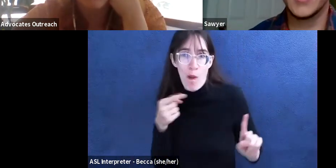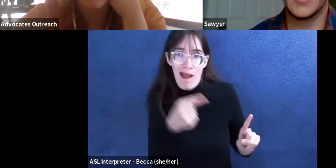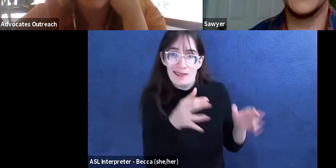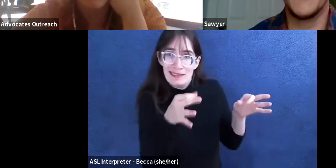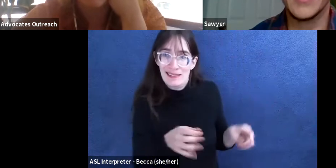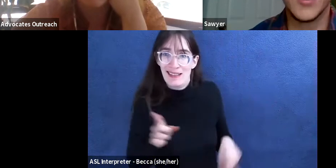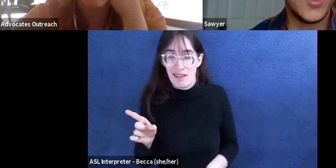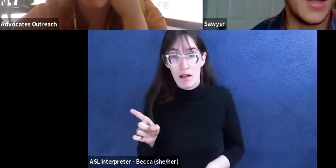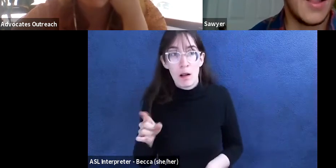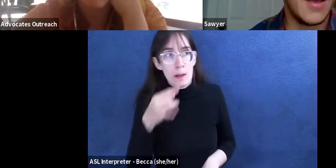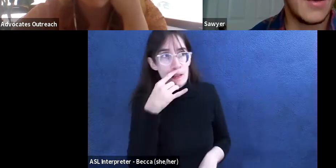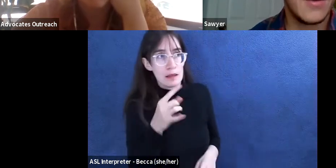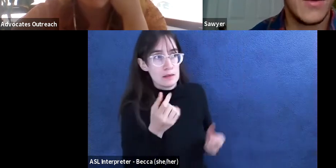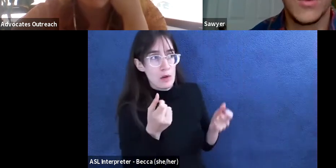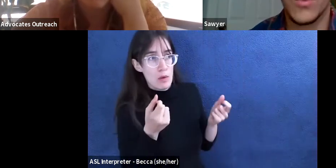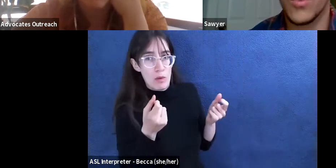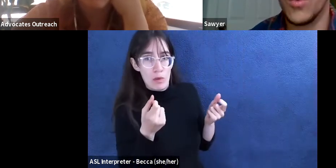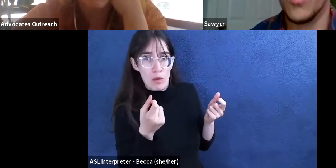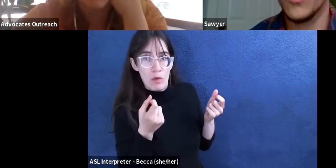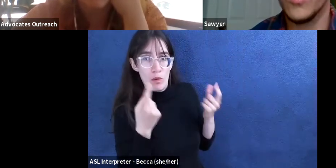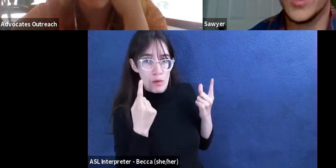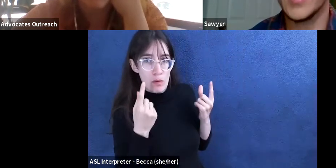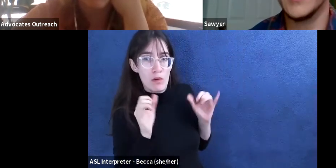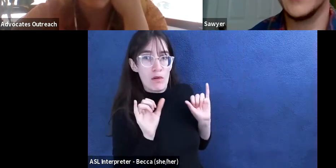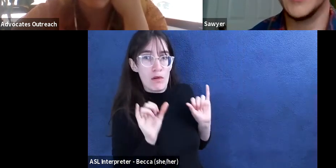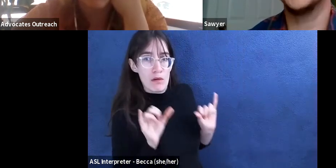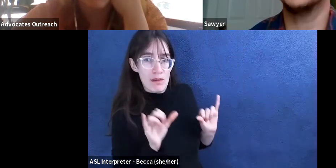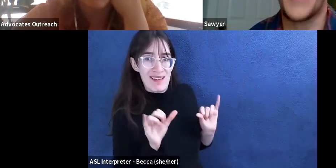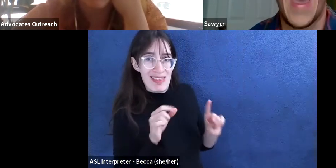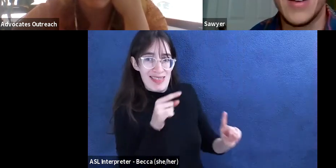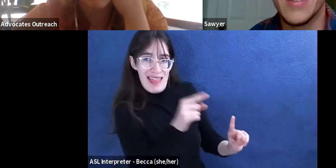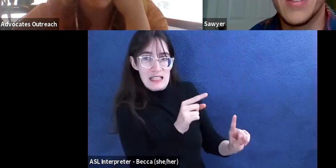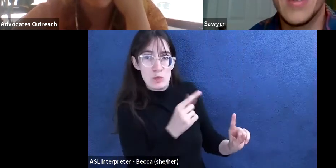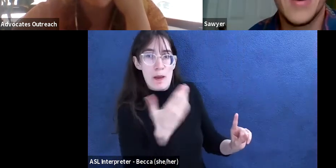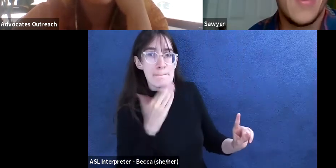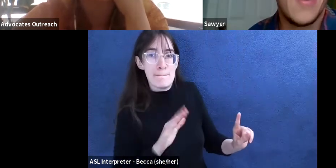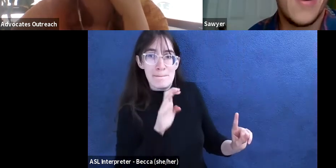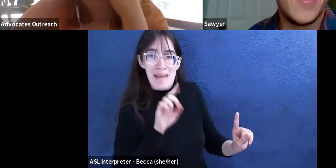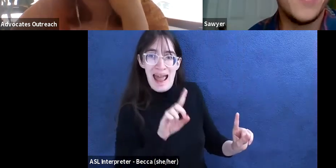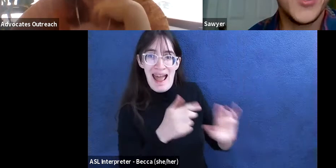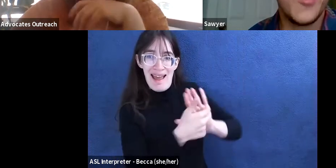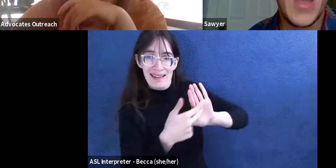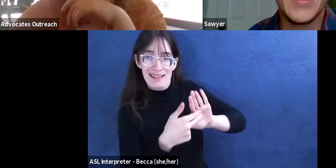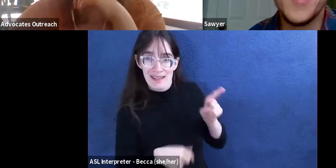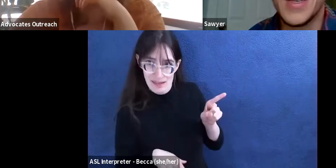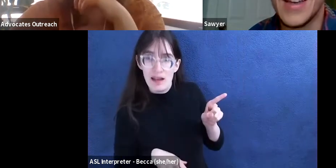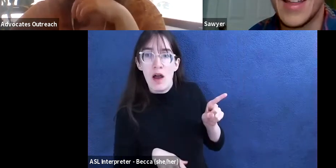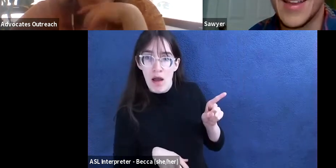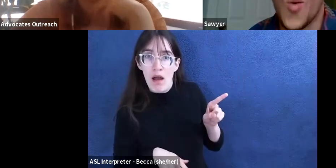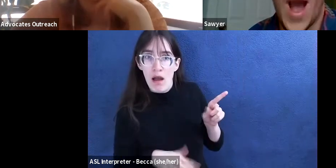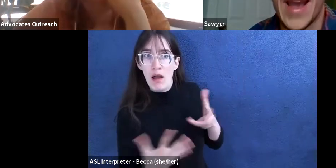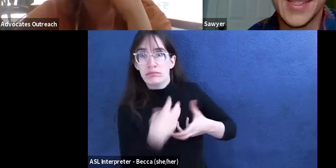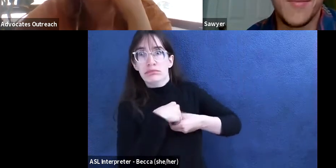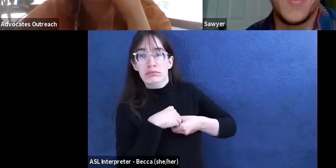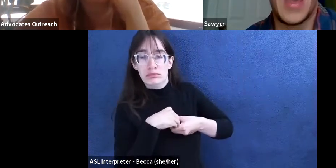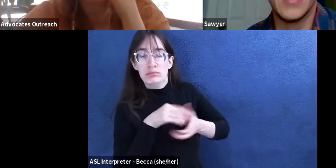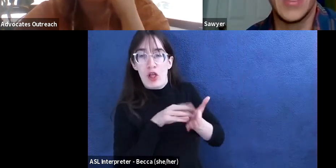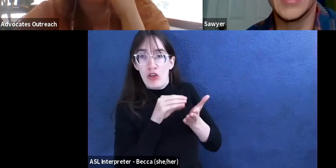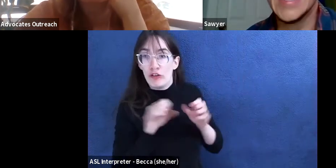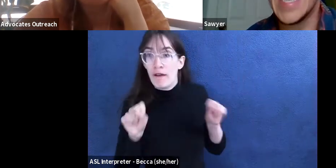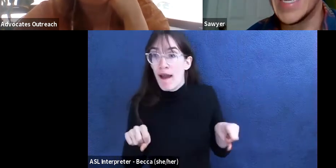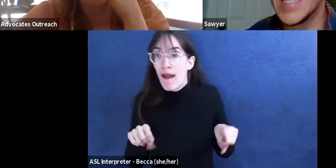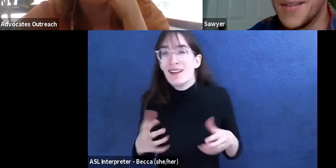or something, and your child or your niece or nephew like starts singing along with it, and you're like, what, you know this song, you shouldn't be listening to that. Or,